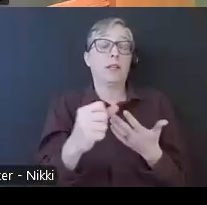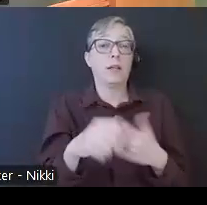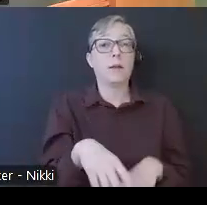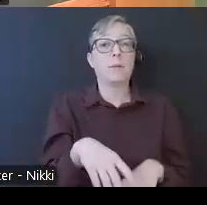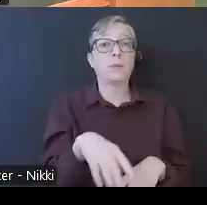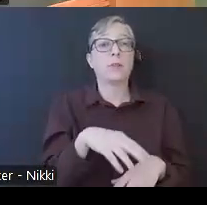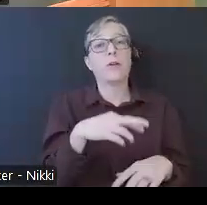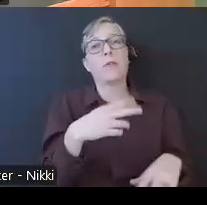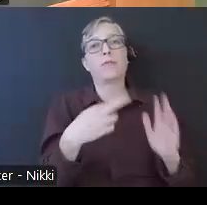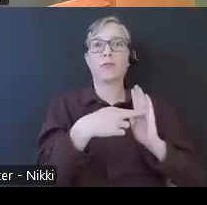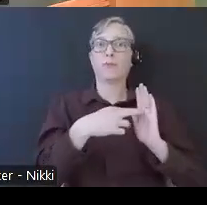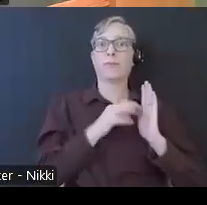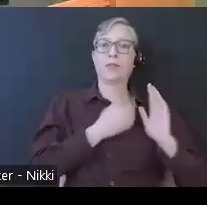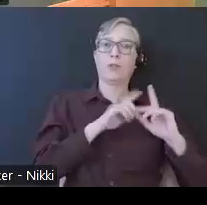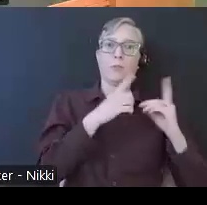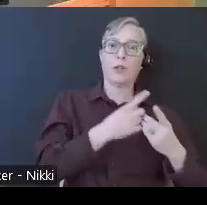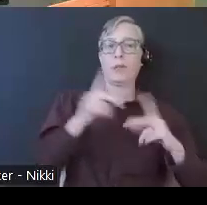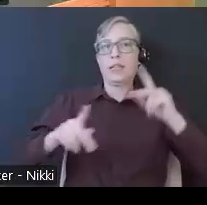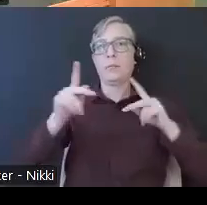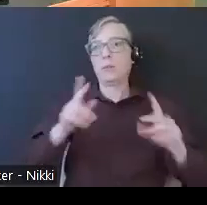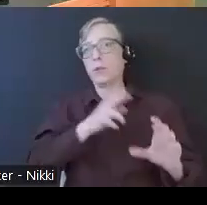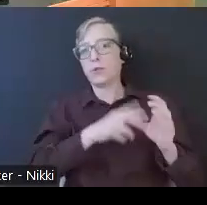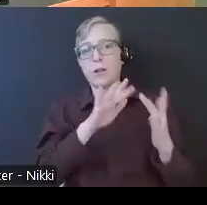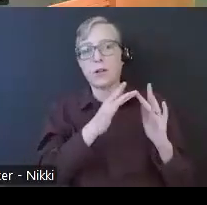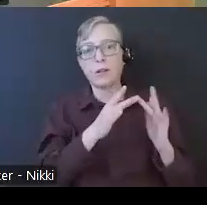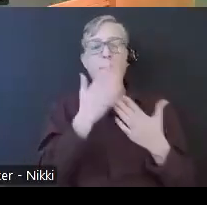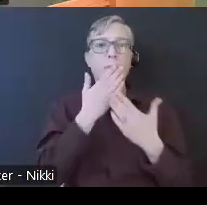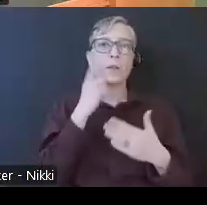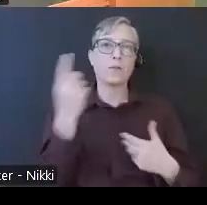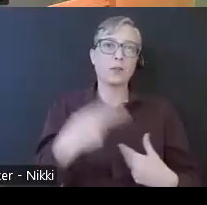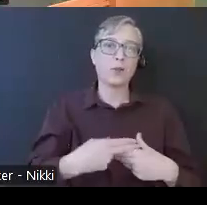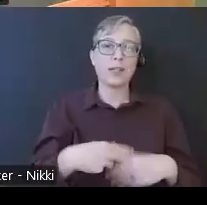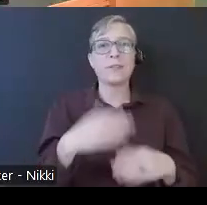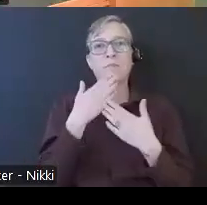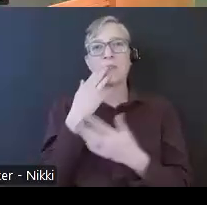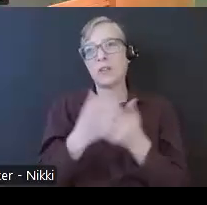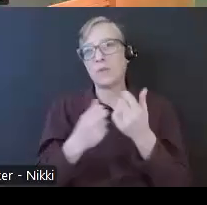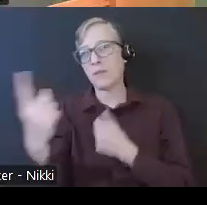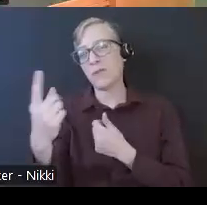talk, thank you so much for being with us. And thank you to all of you in the audience. Thank you.